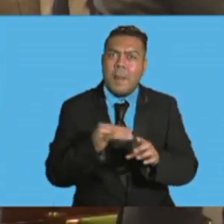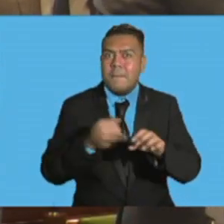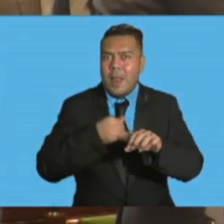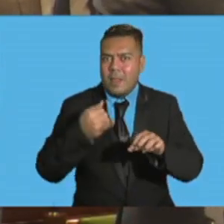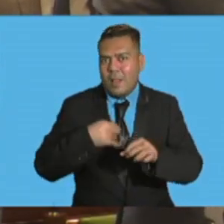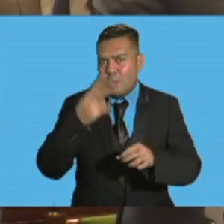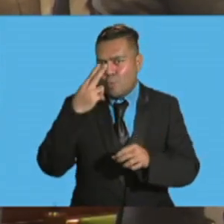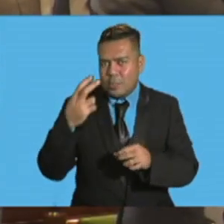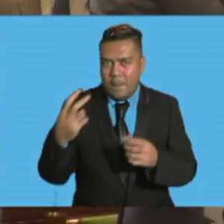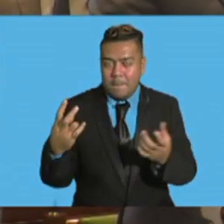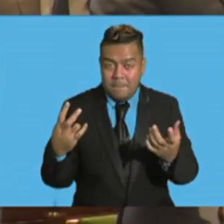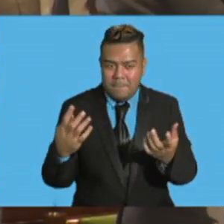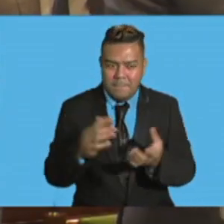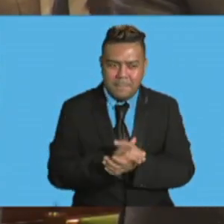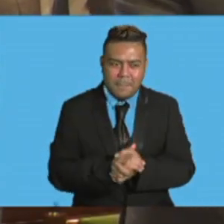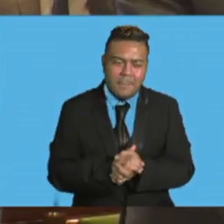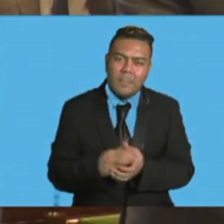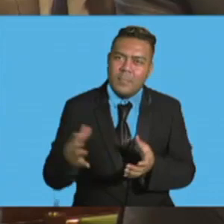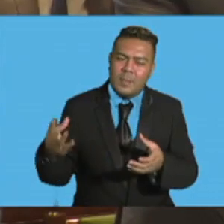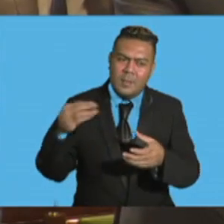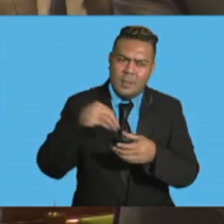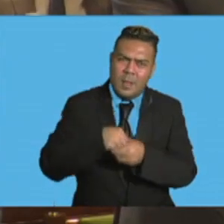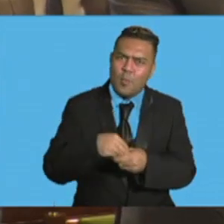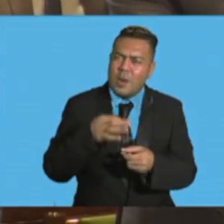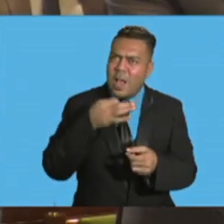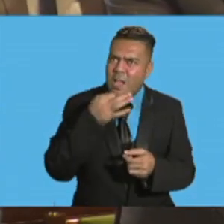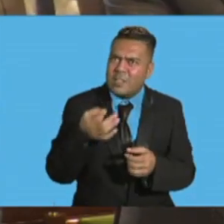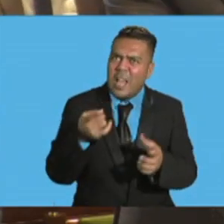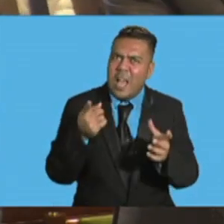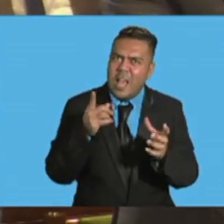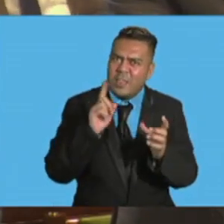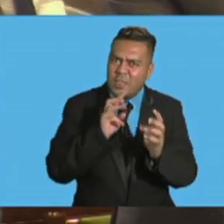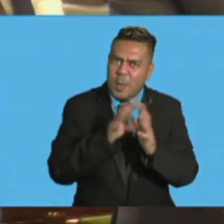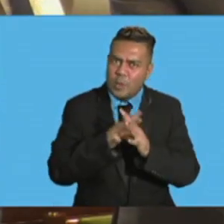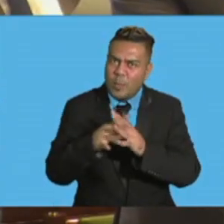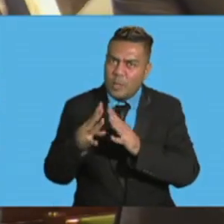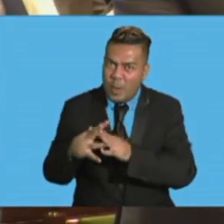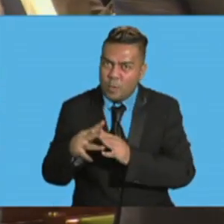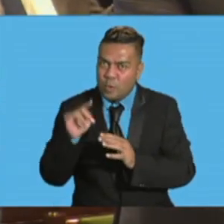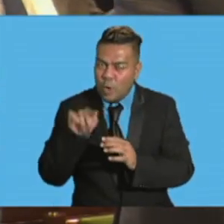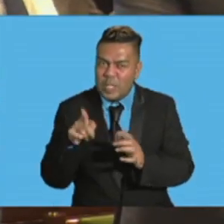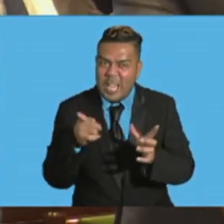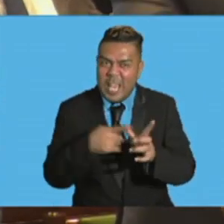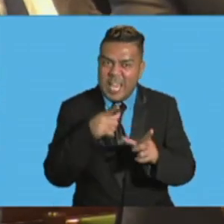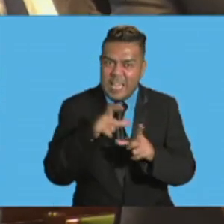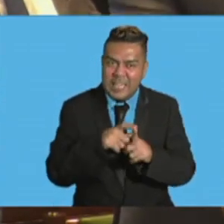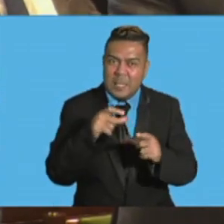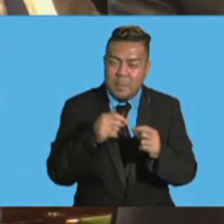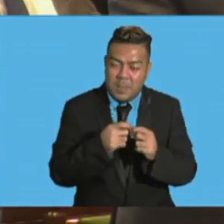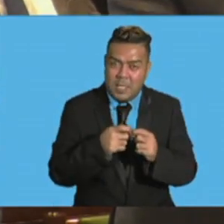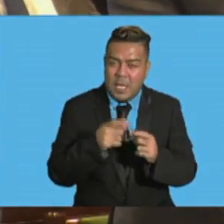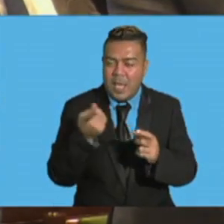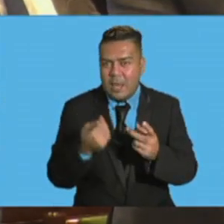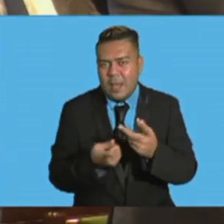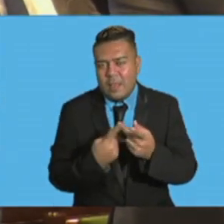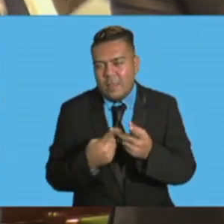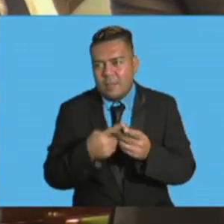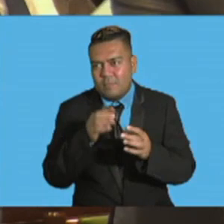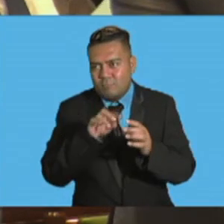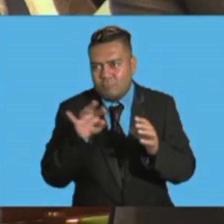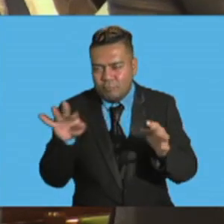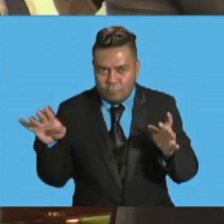Mr. Speaker said it is very encouraging. I urge the members, www.adb.org, you can go to that website and you will see all the programs from